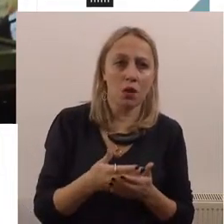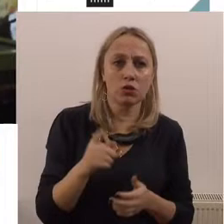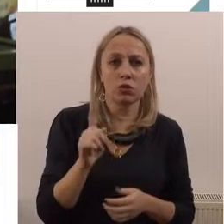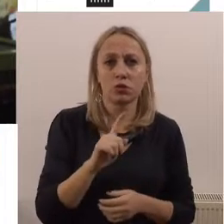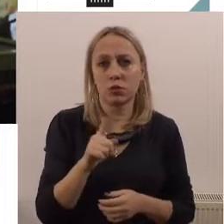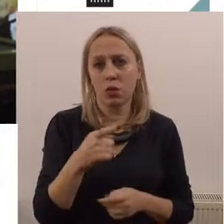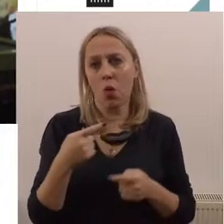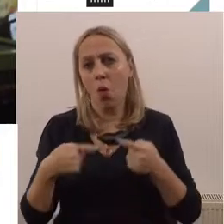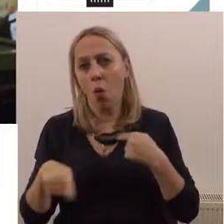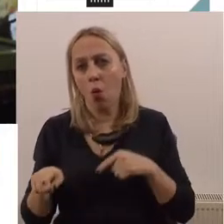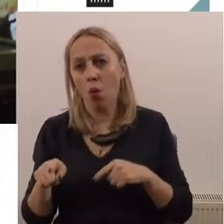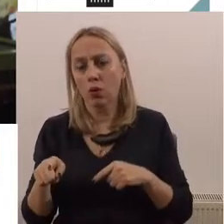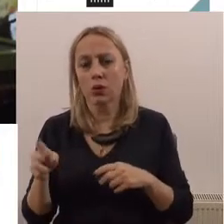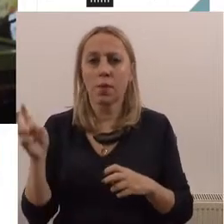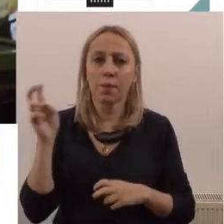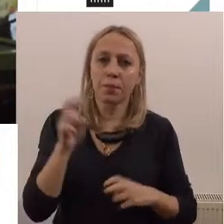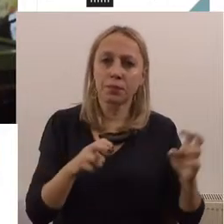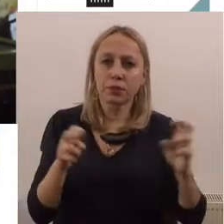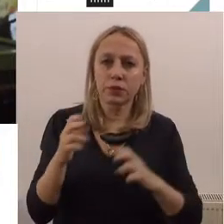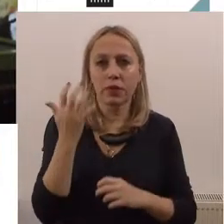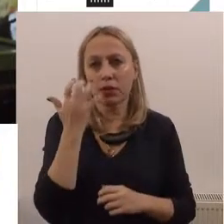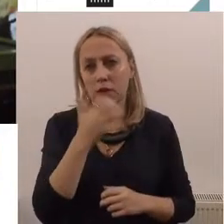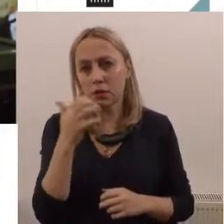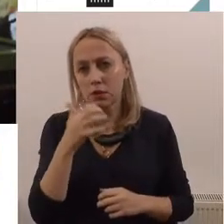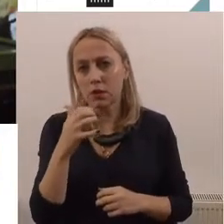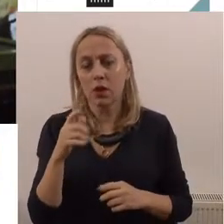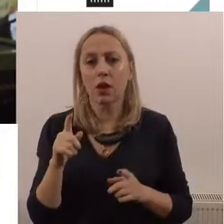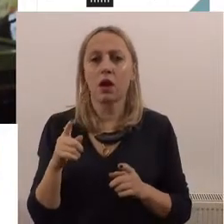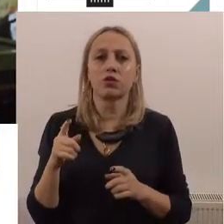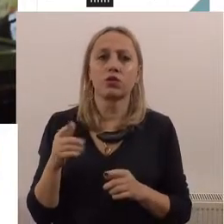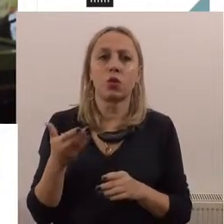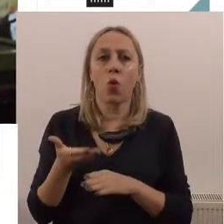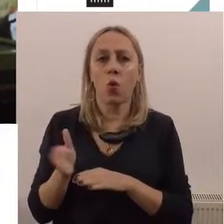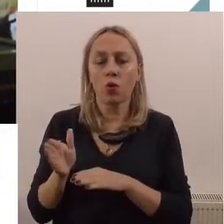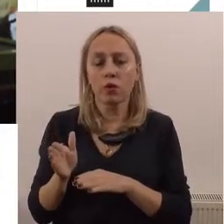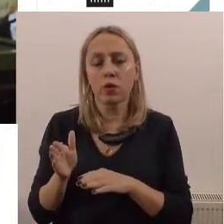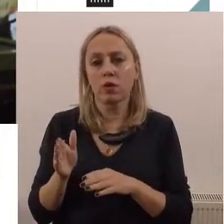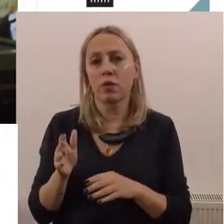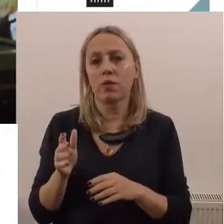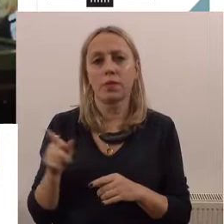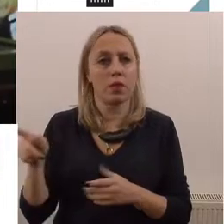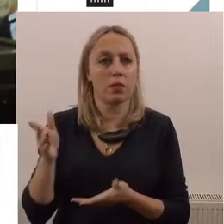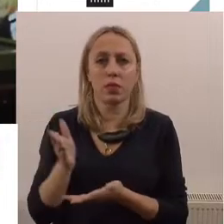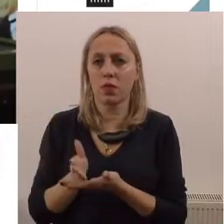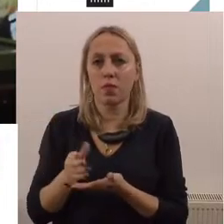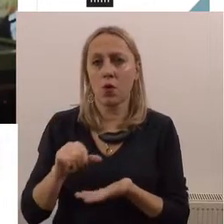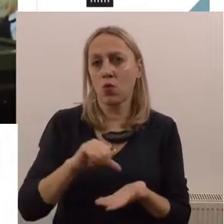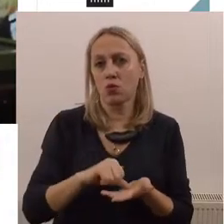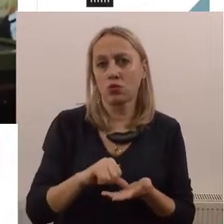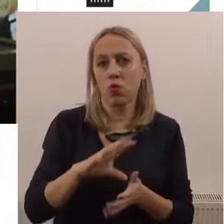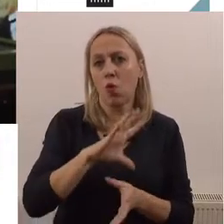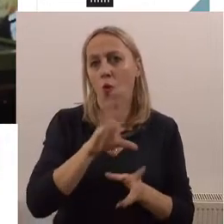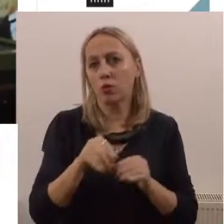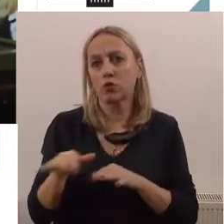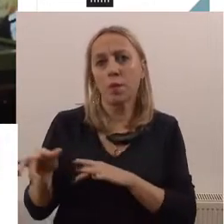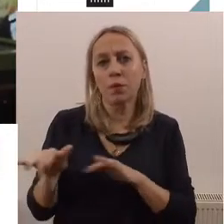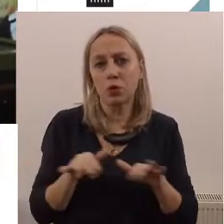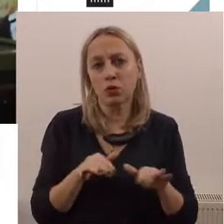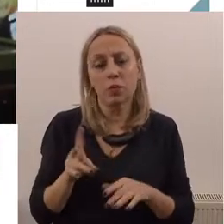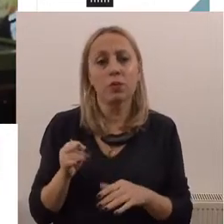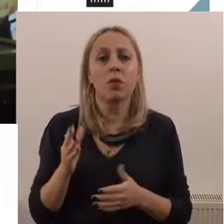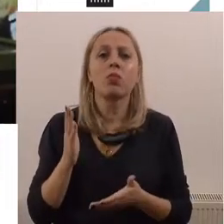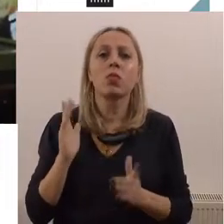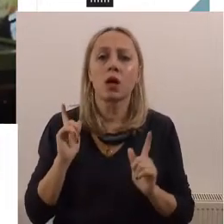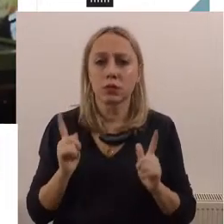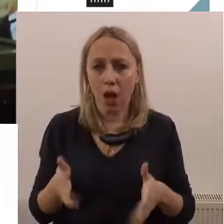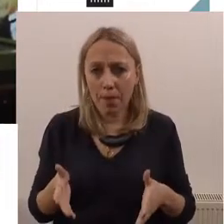Tiflo commenting tours for the blind, and there are separate blind